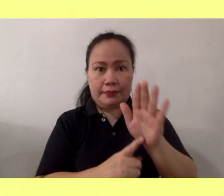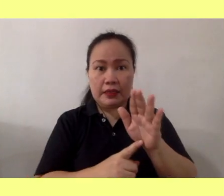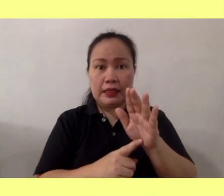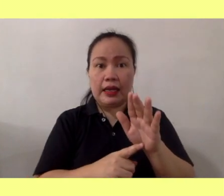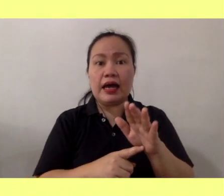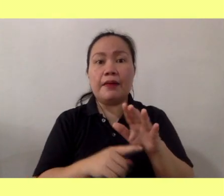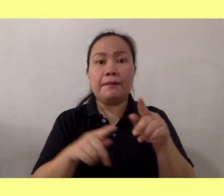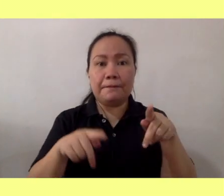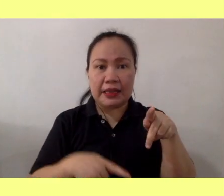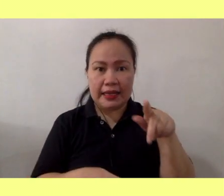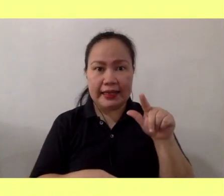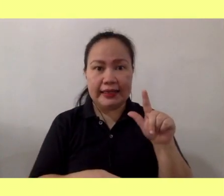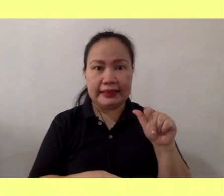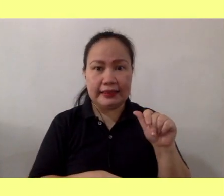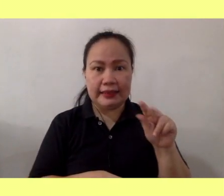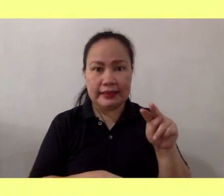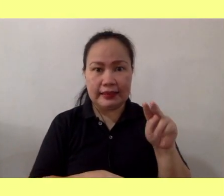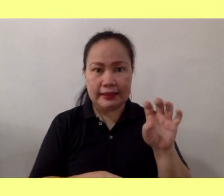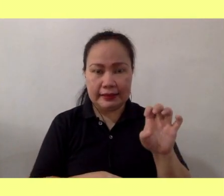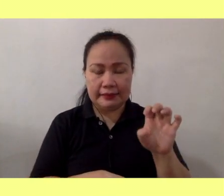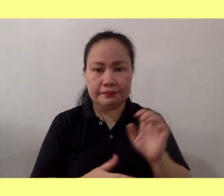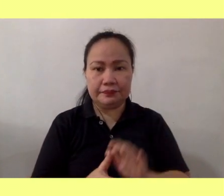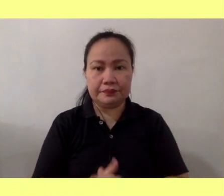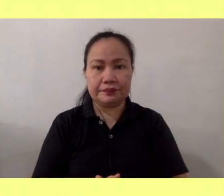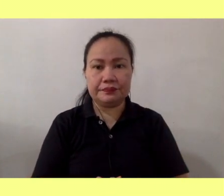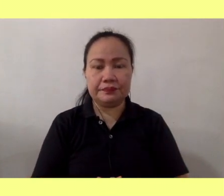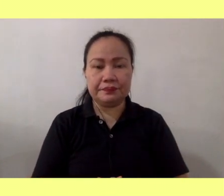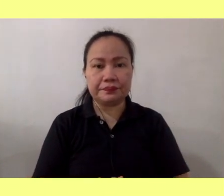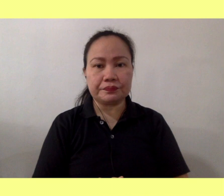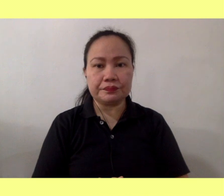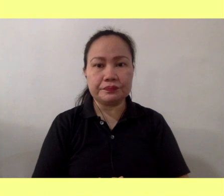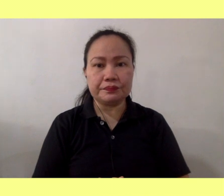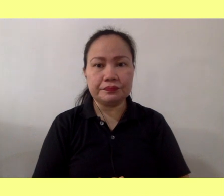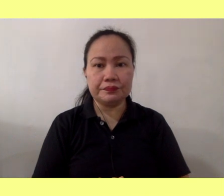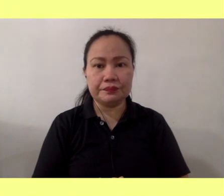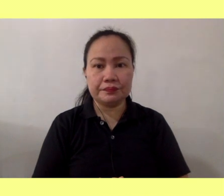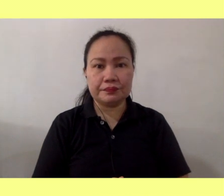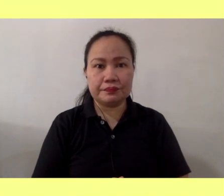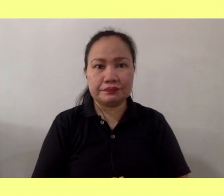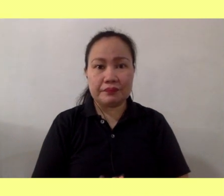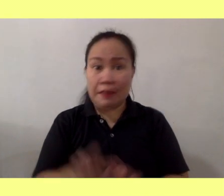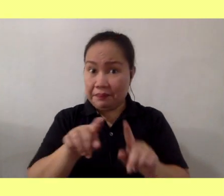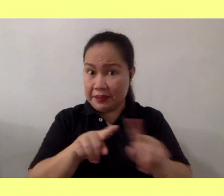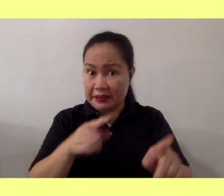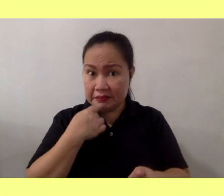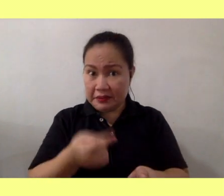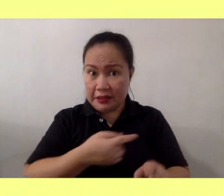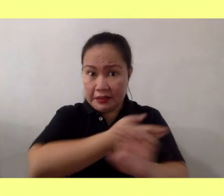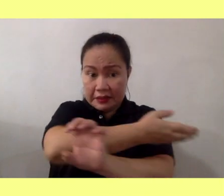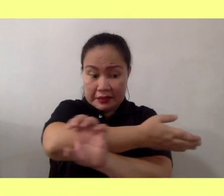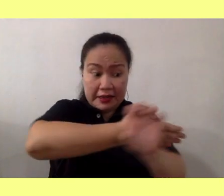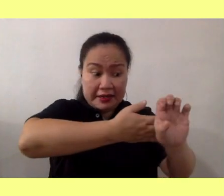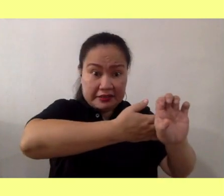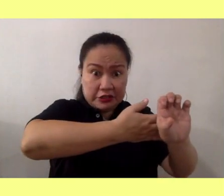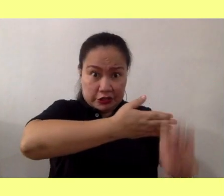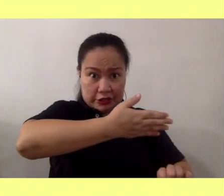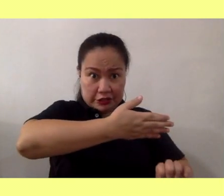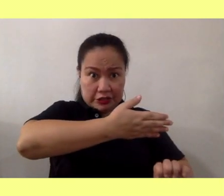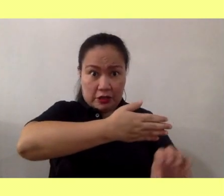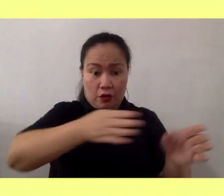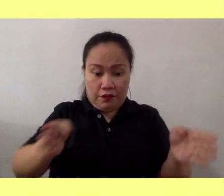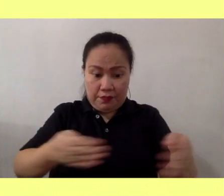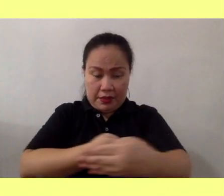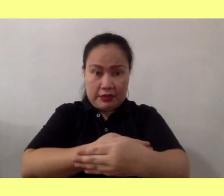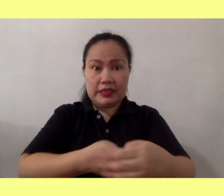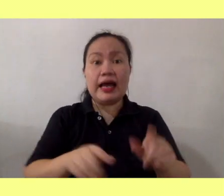a representation of a plane. Okay, so that is a plane. Okay, pag sinabi namang edge of a box, yung gilid ng box, that is a line.